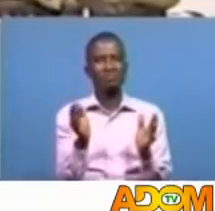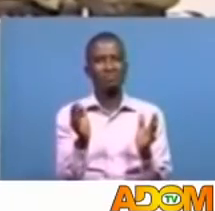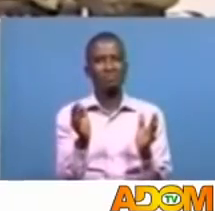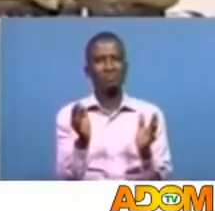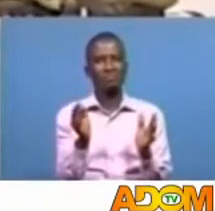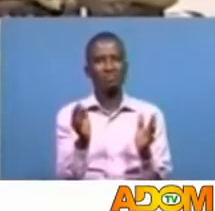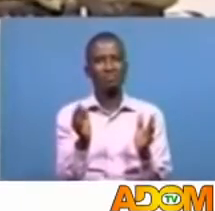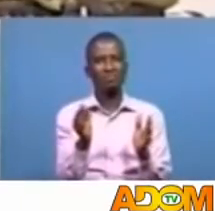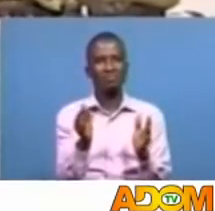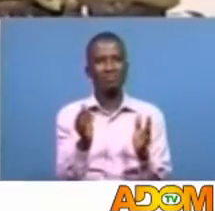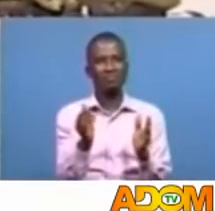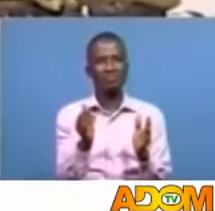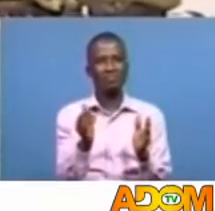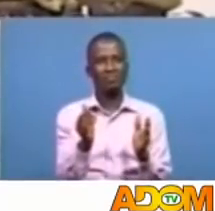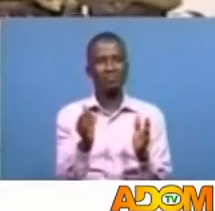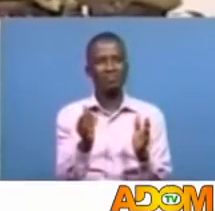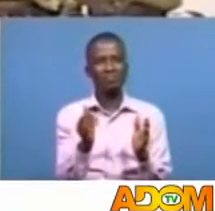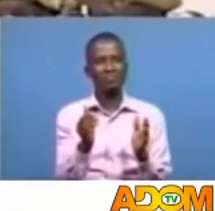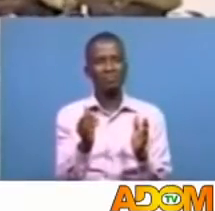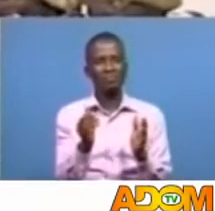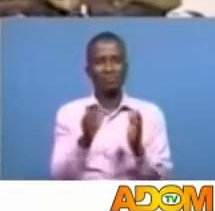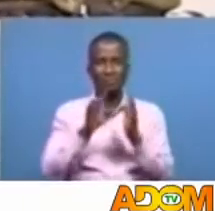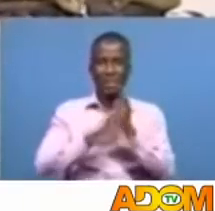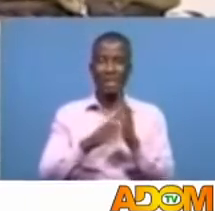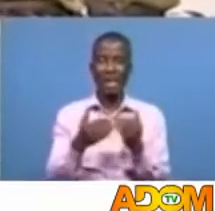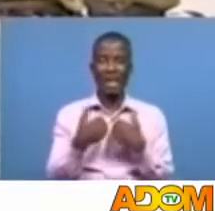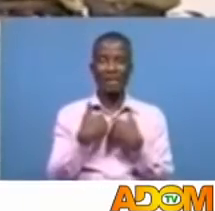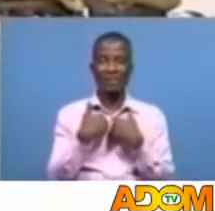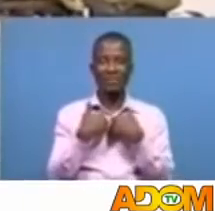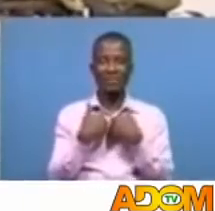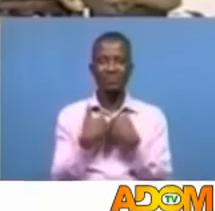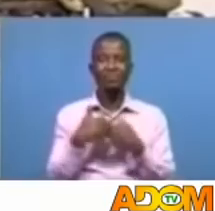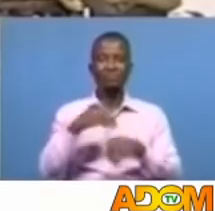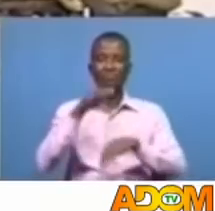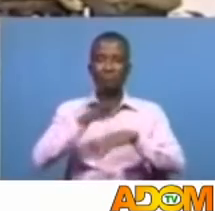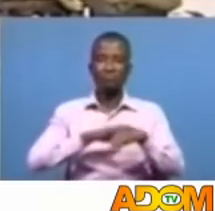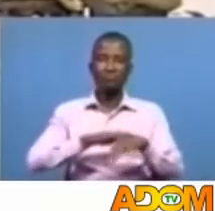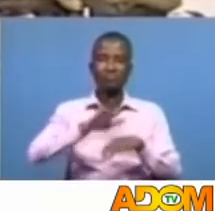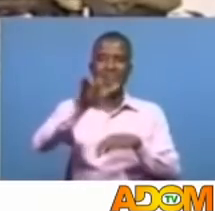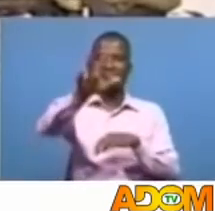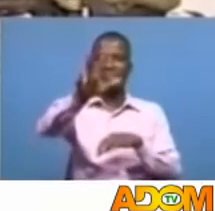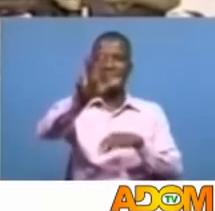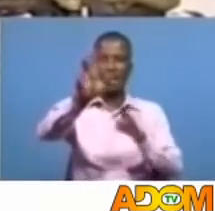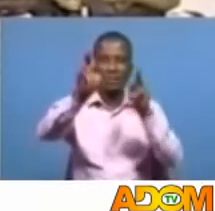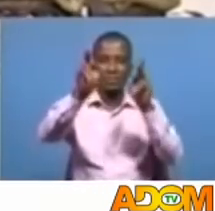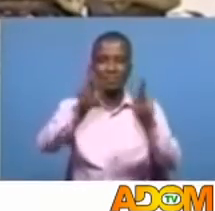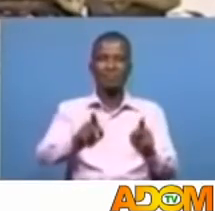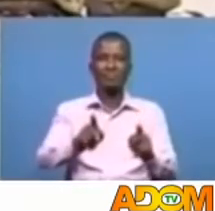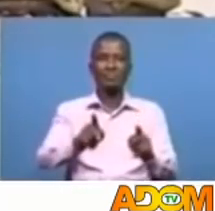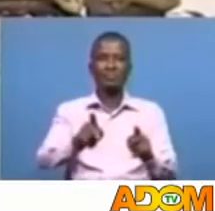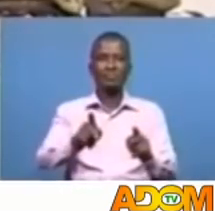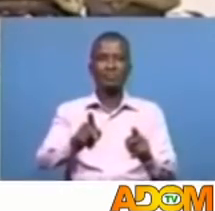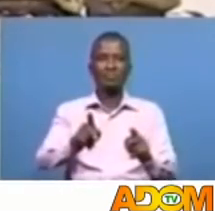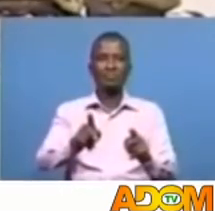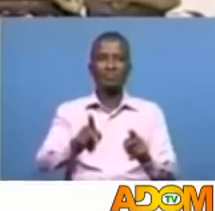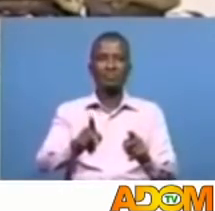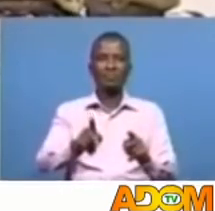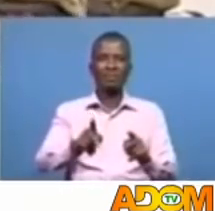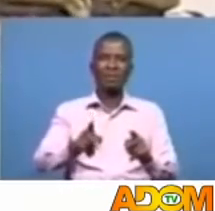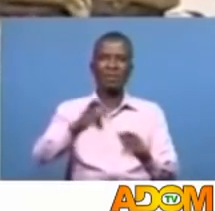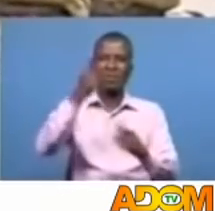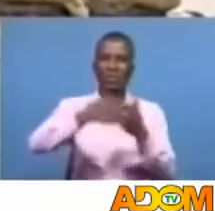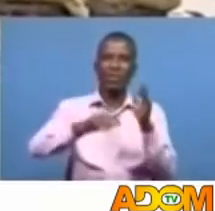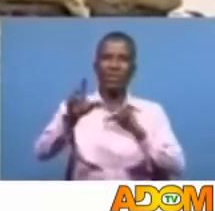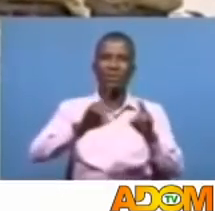Lord, then we go from there to having called the third witness. What is your pleasure? Oh, my